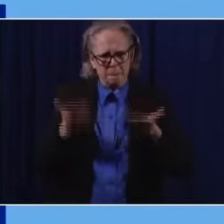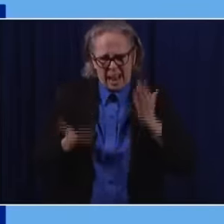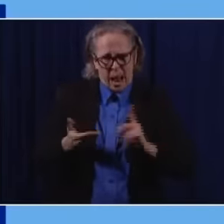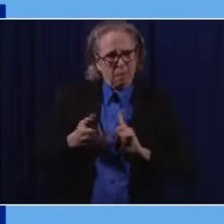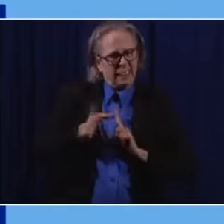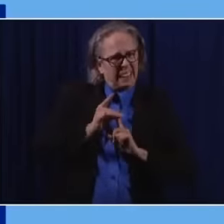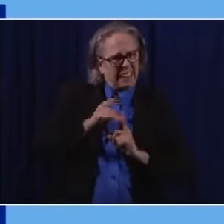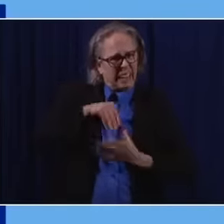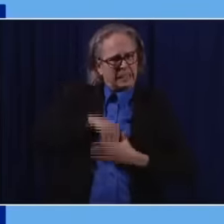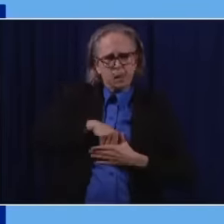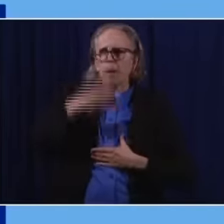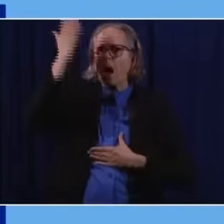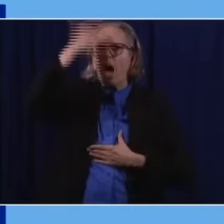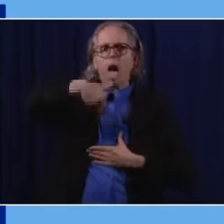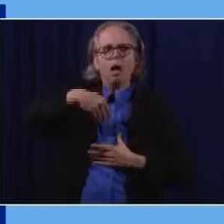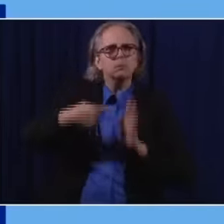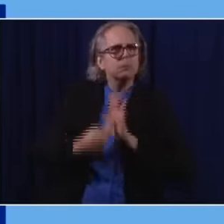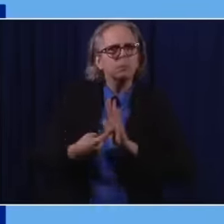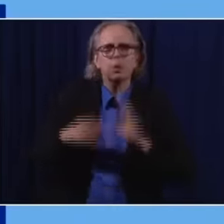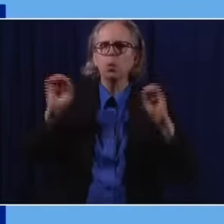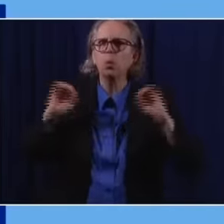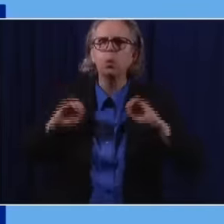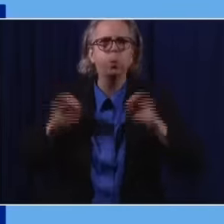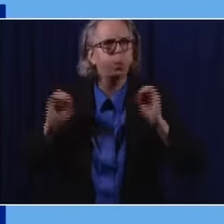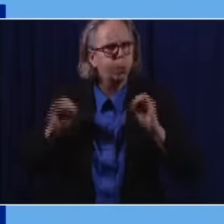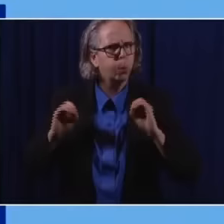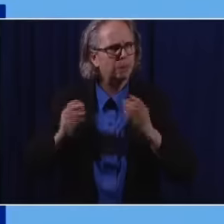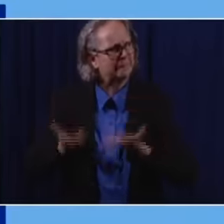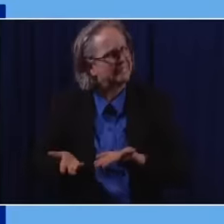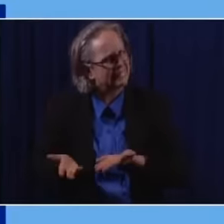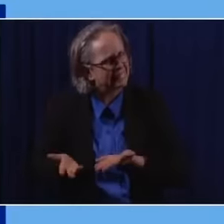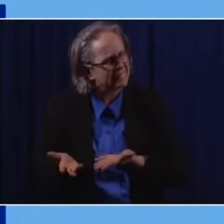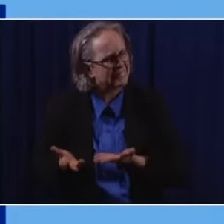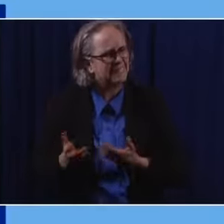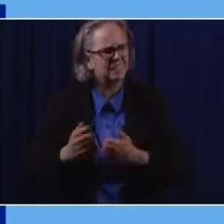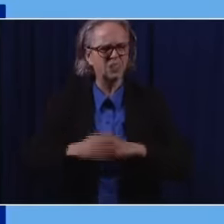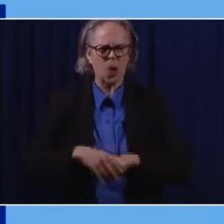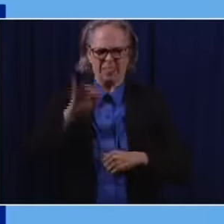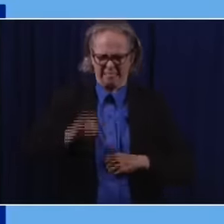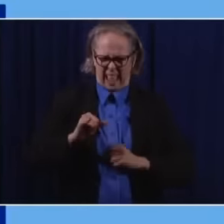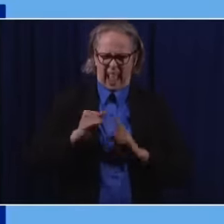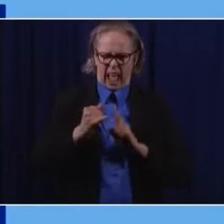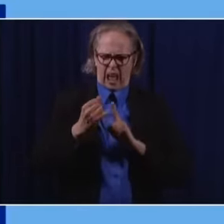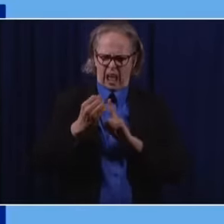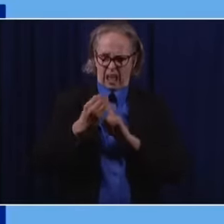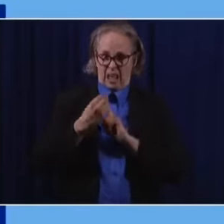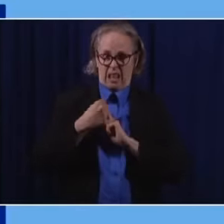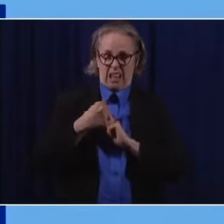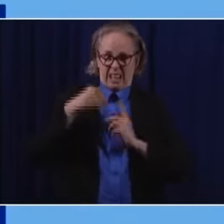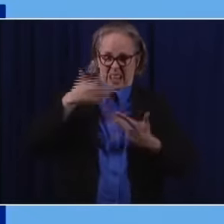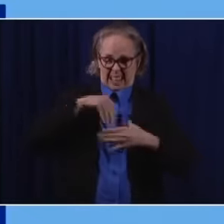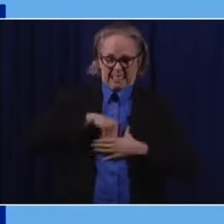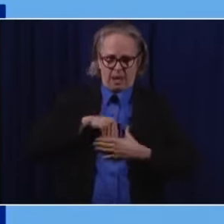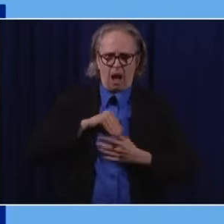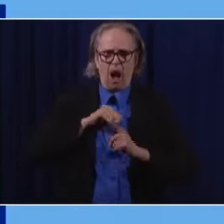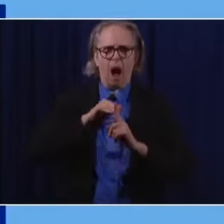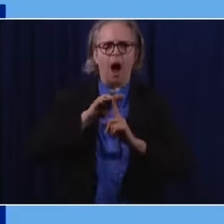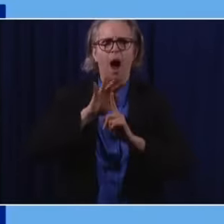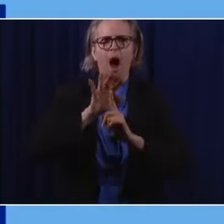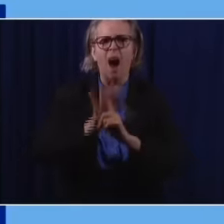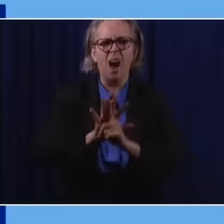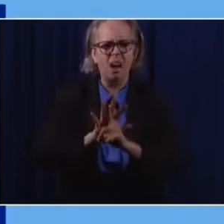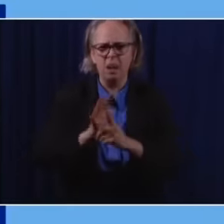don't have symptoms, and that exposure to that asymptomatic spread can easily lead to spread as